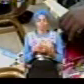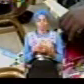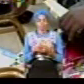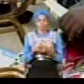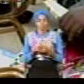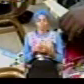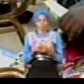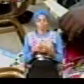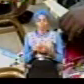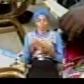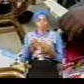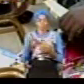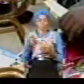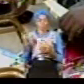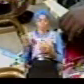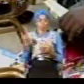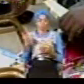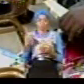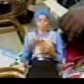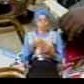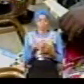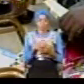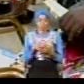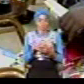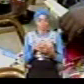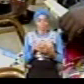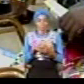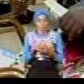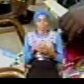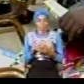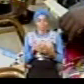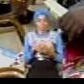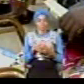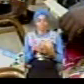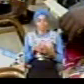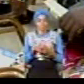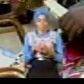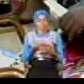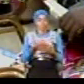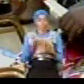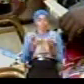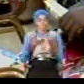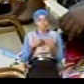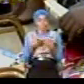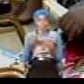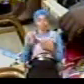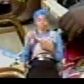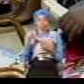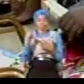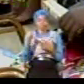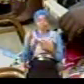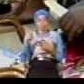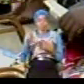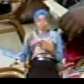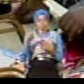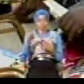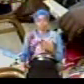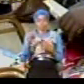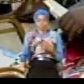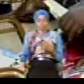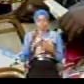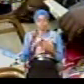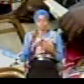procedure, but he attended the Global Crusade, and at the program, he was